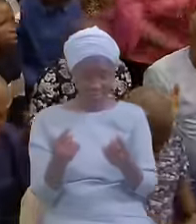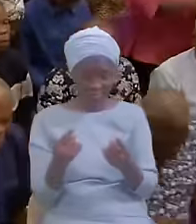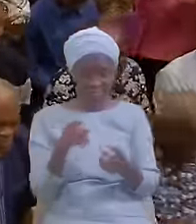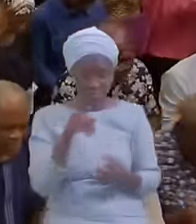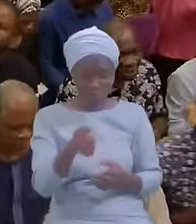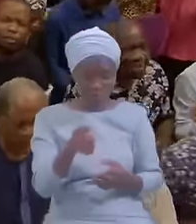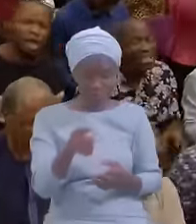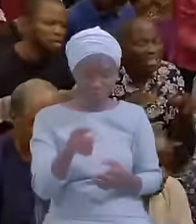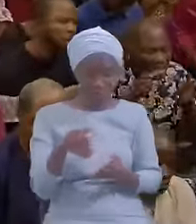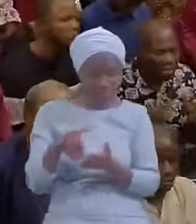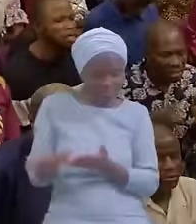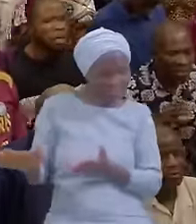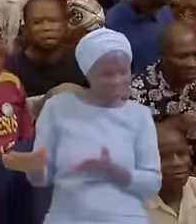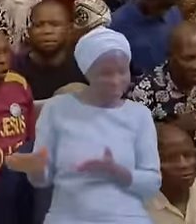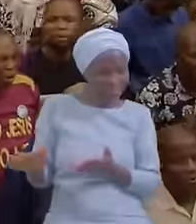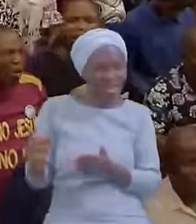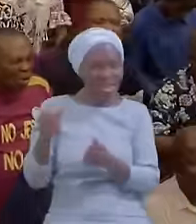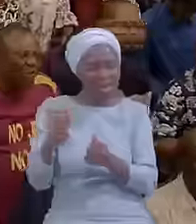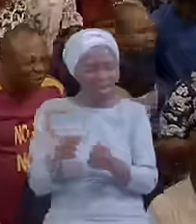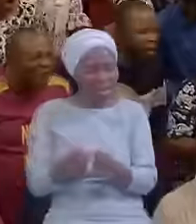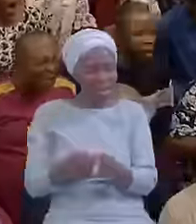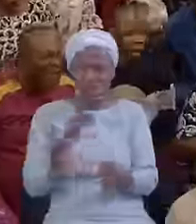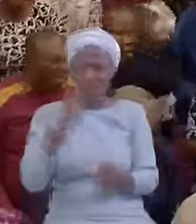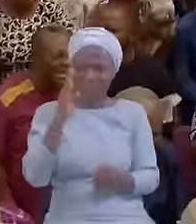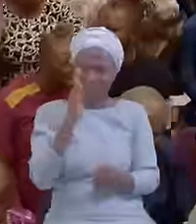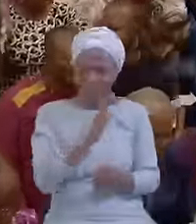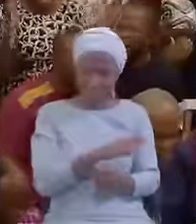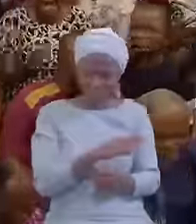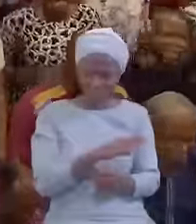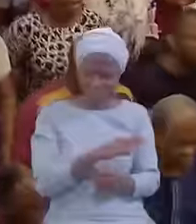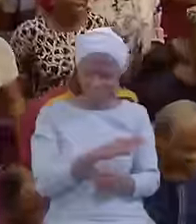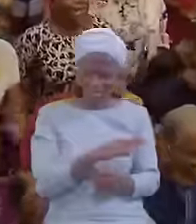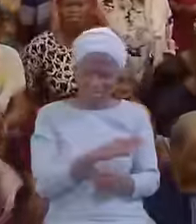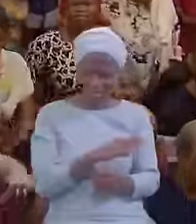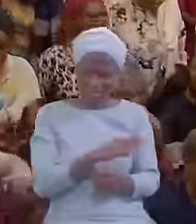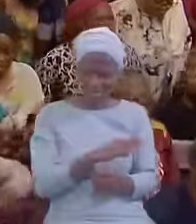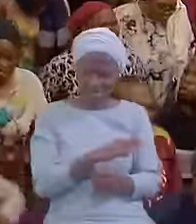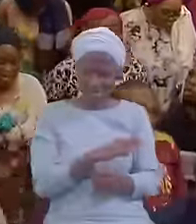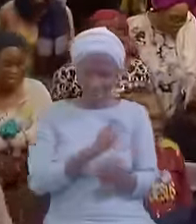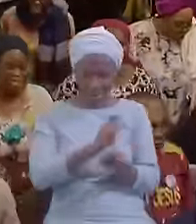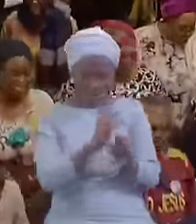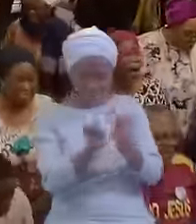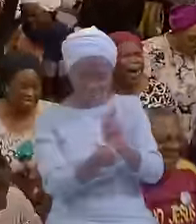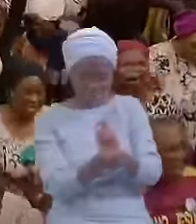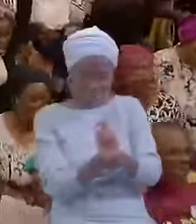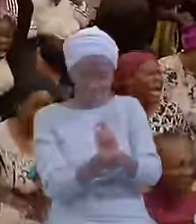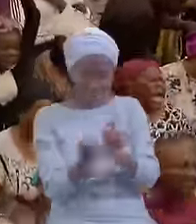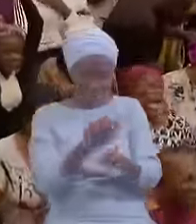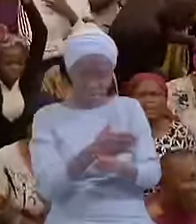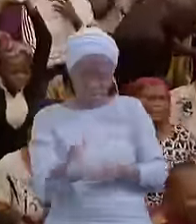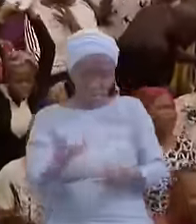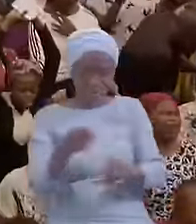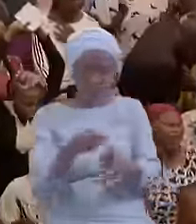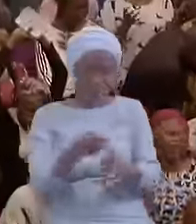You reject every evil. You turn away